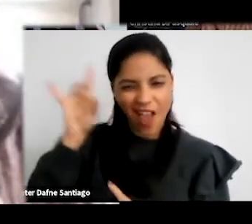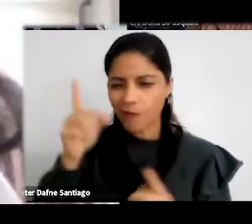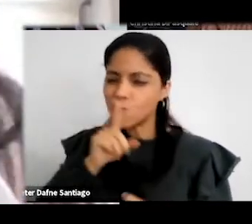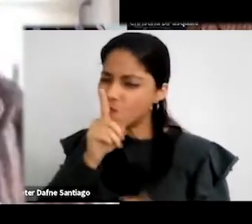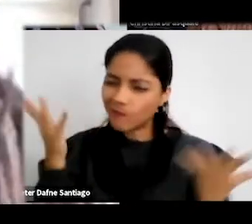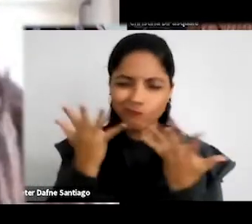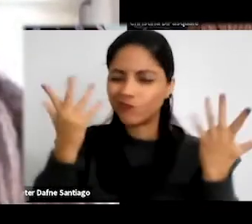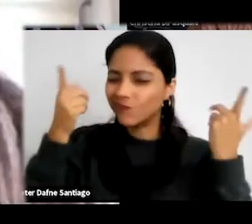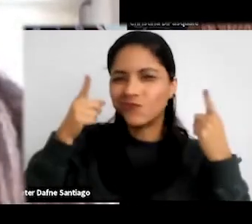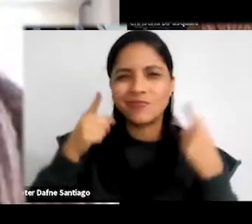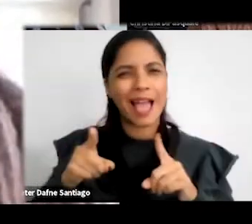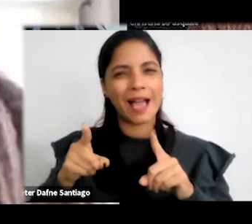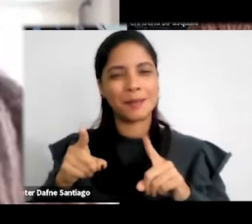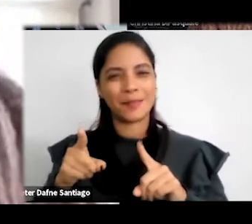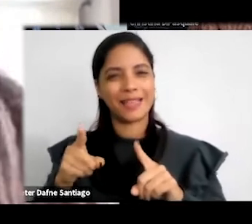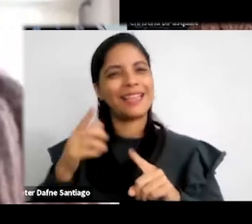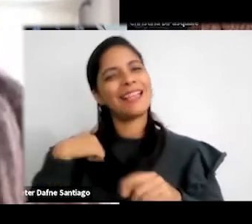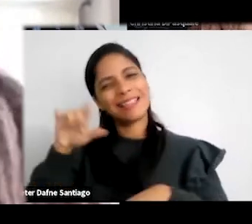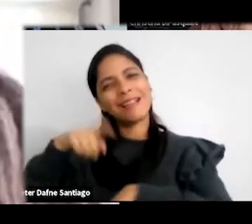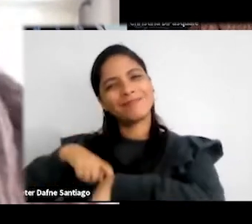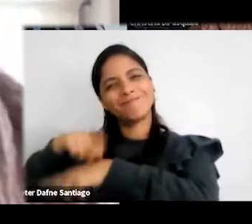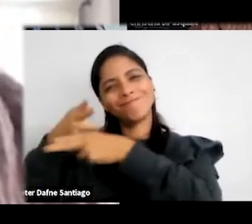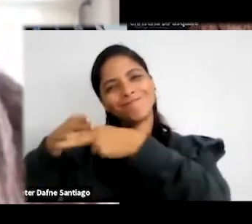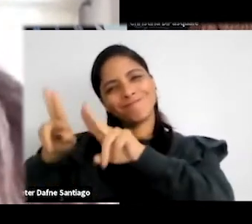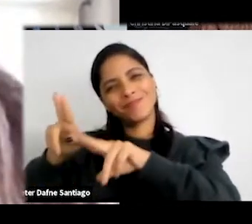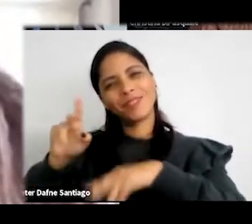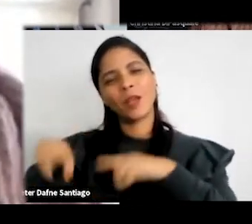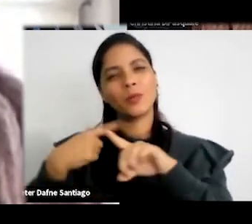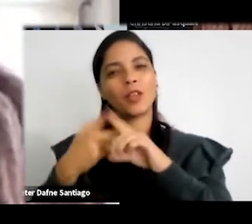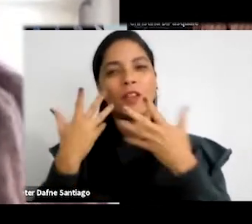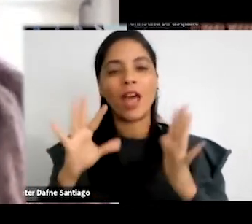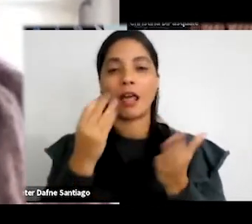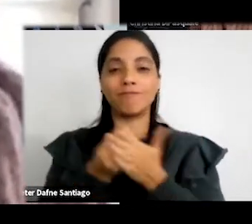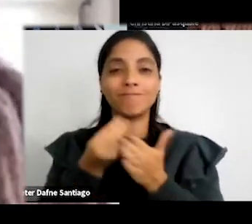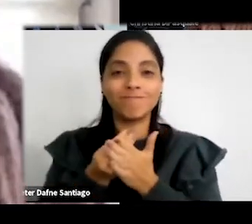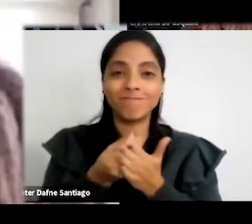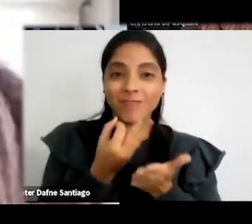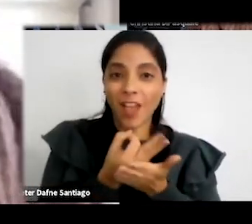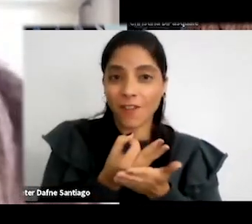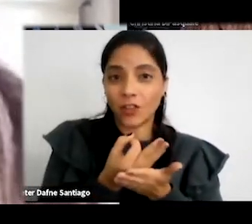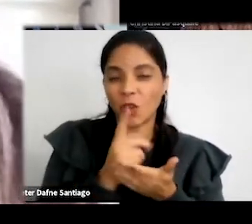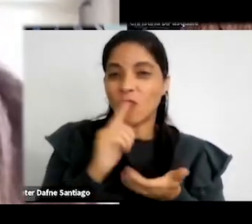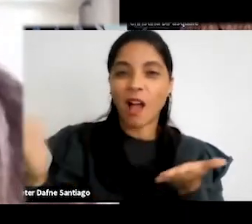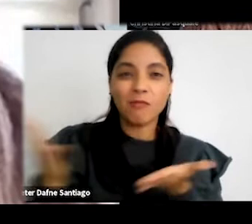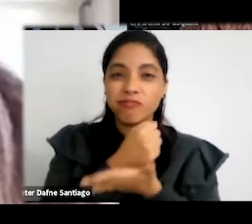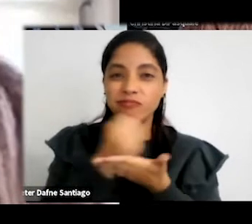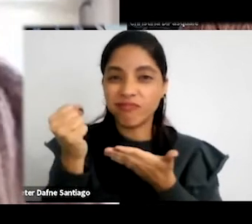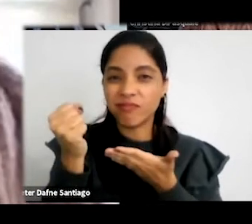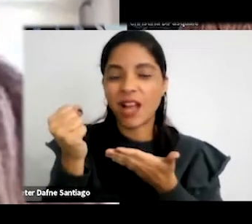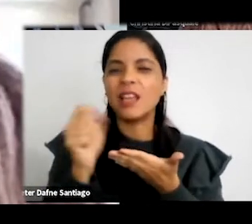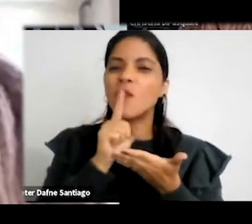short season when the funding ran out. And then there was a hiatus before it became a national